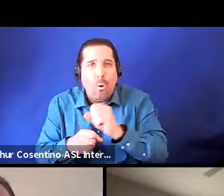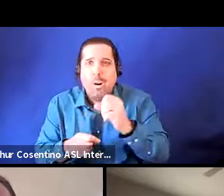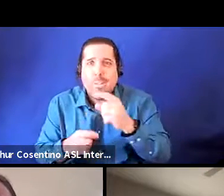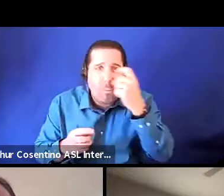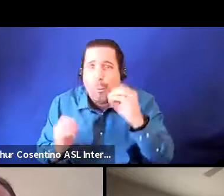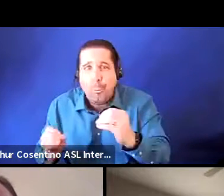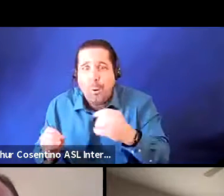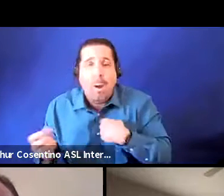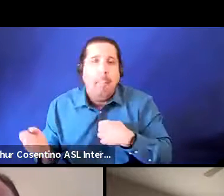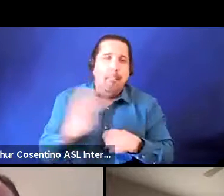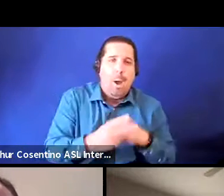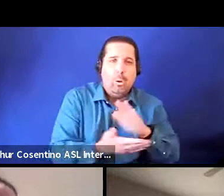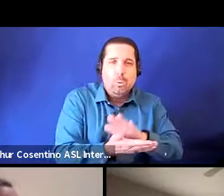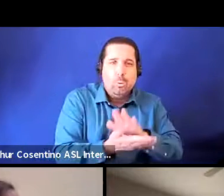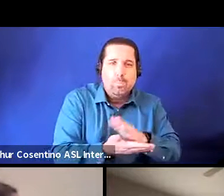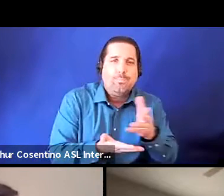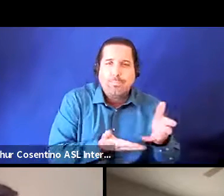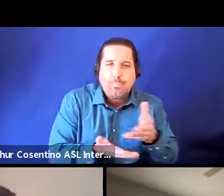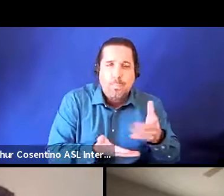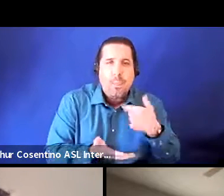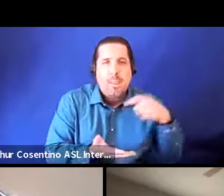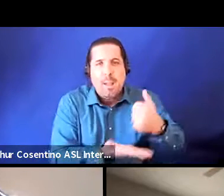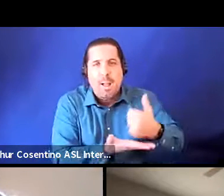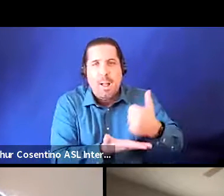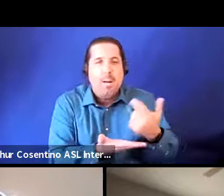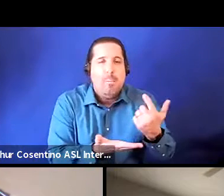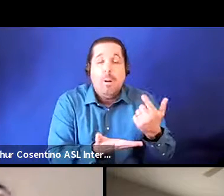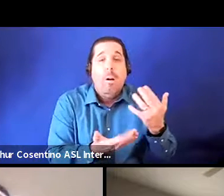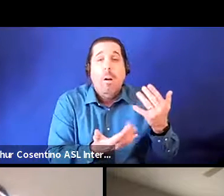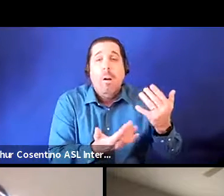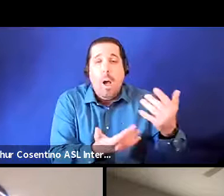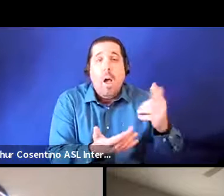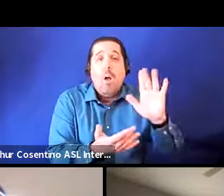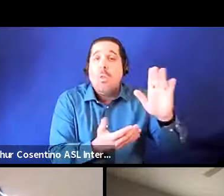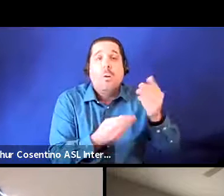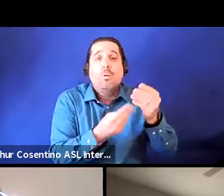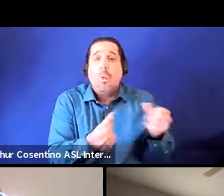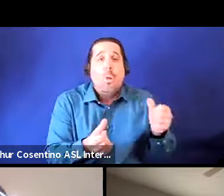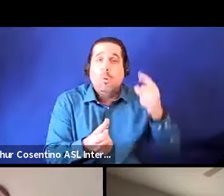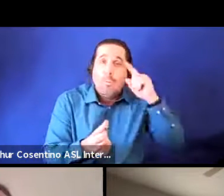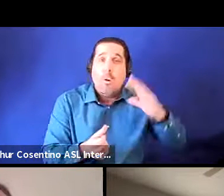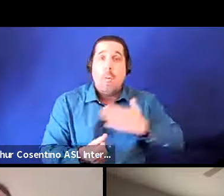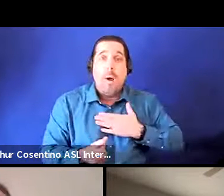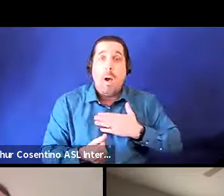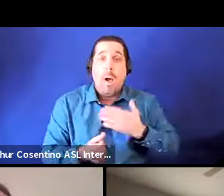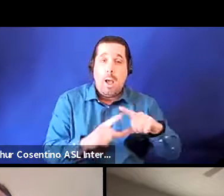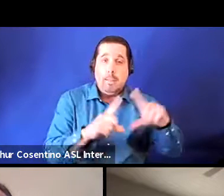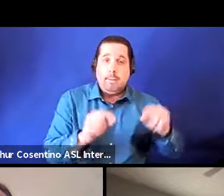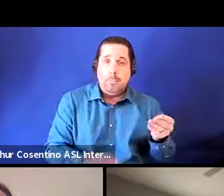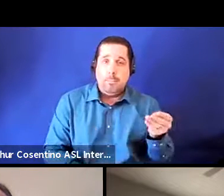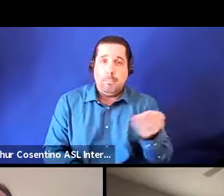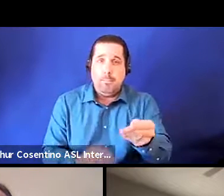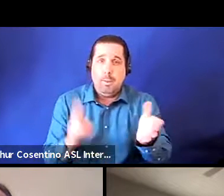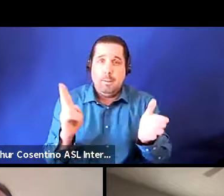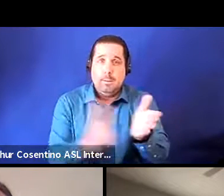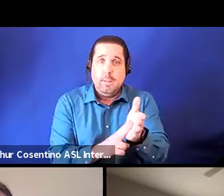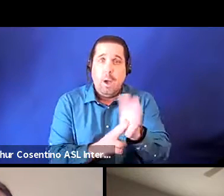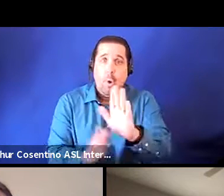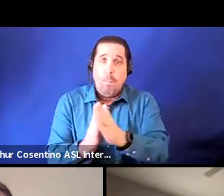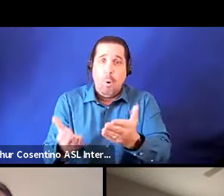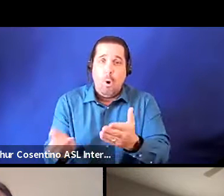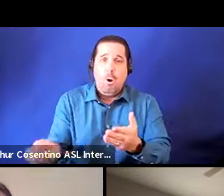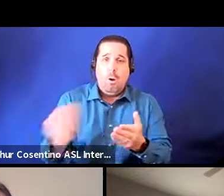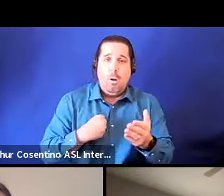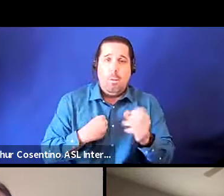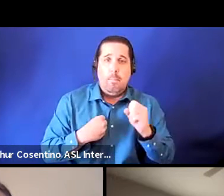school and said, hey, I need some help. Ultimately, their solution was, here's a slip, sign this form, turn in your books by the end of the day,